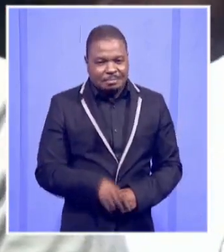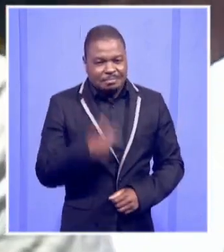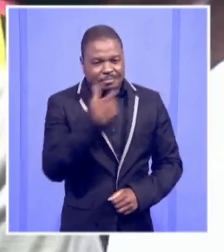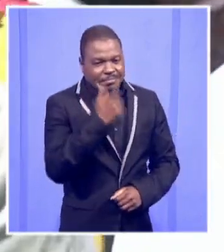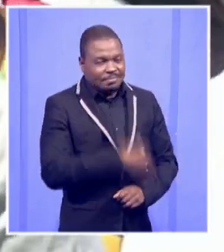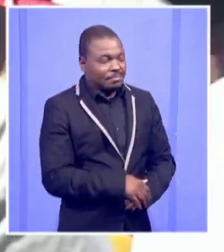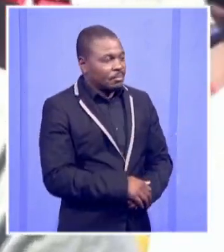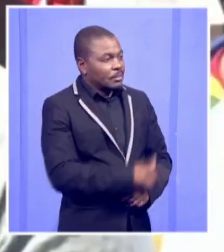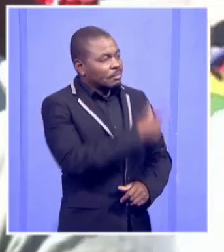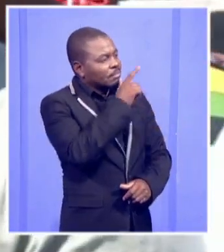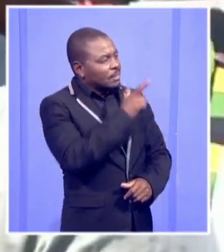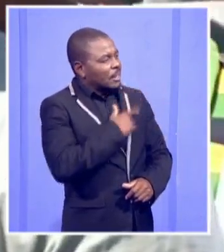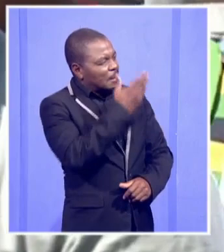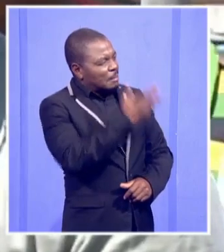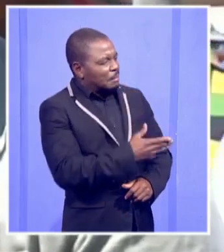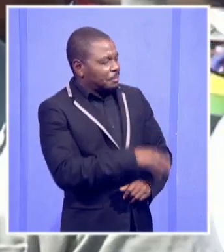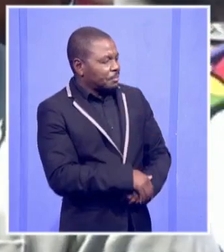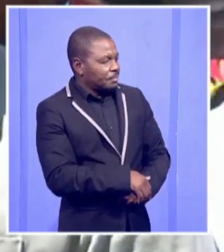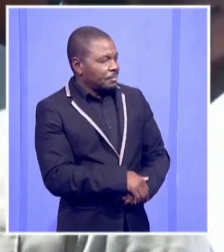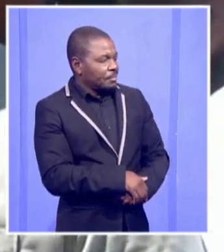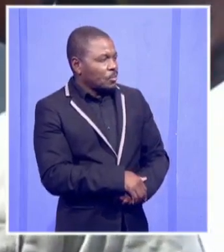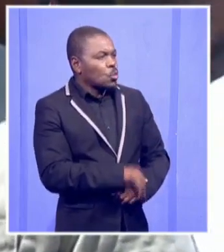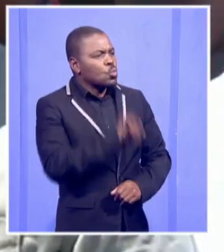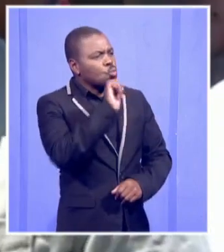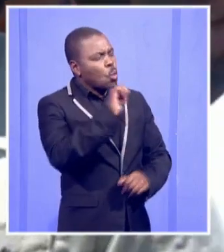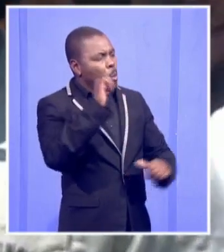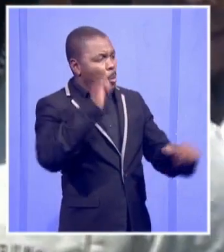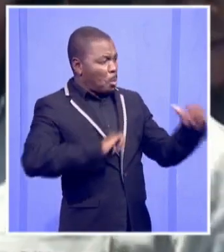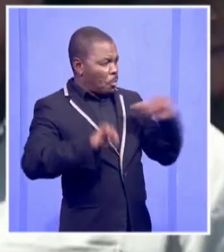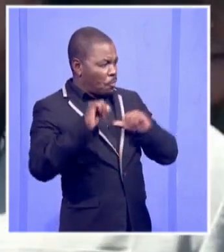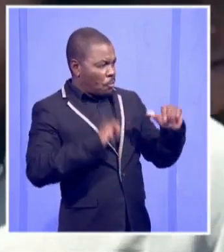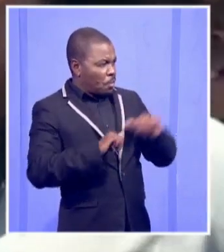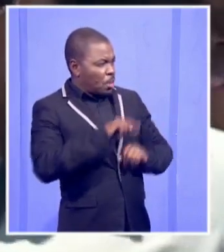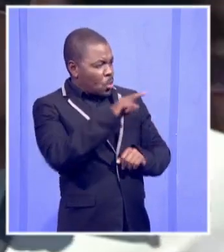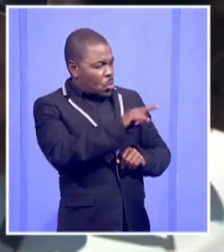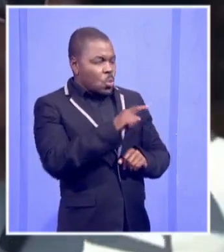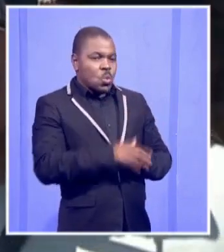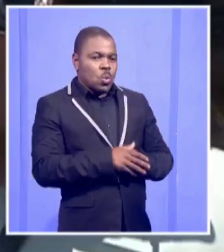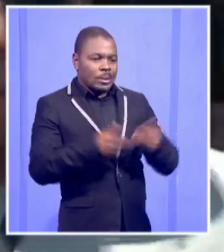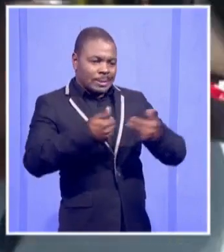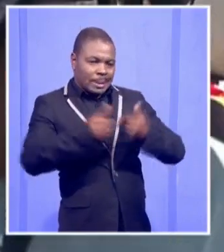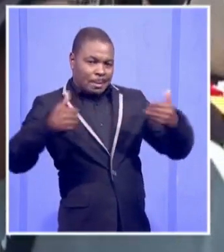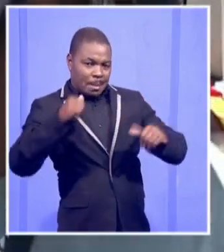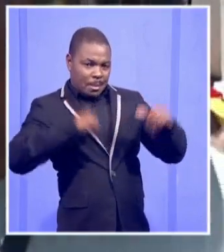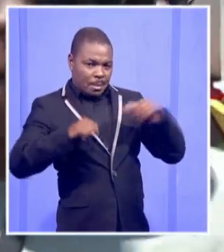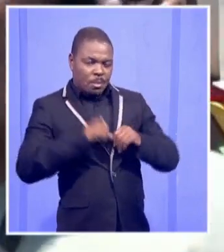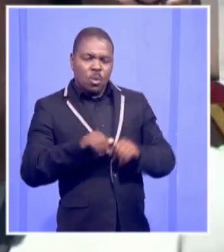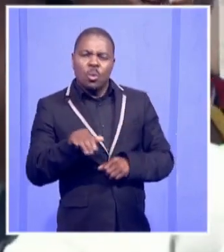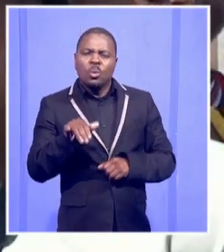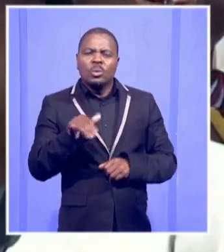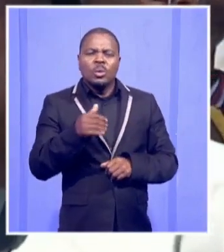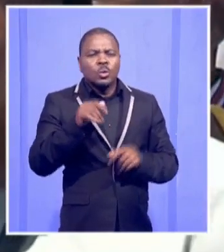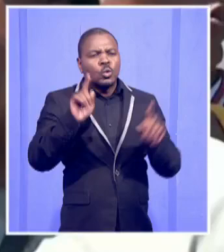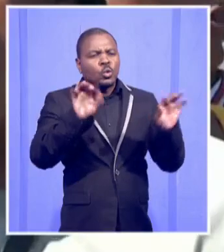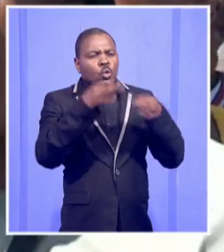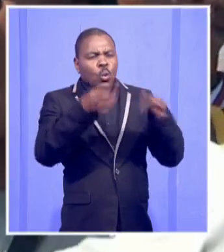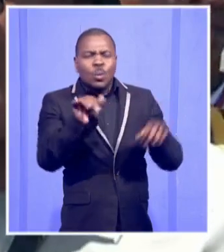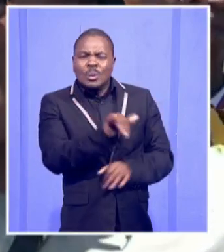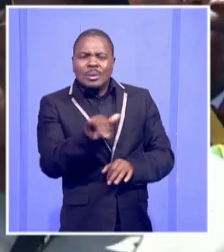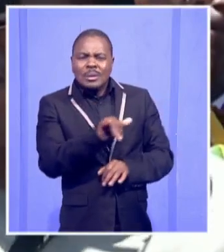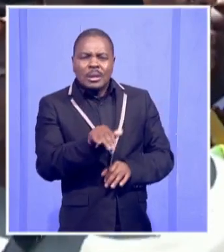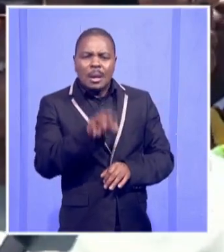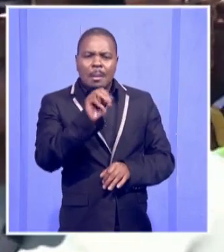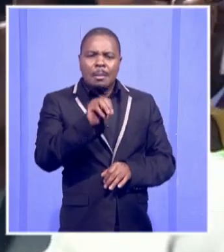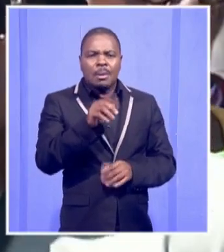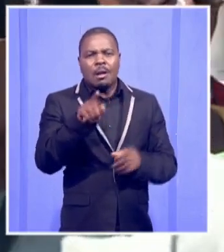So tell me guys, your performance, obviously you're performing separately. Yes. What songs are you singing to the crowd? Are you singing them